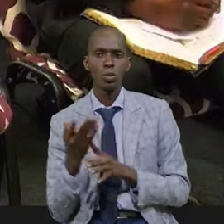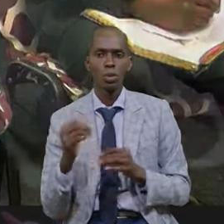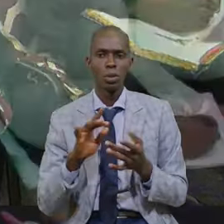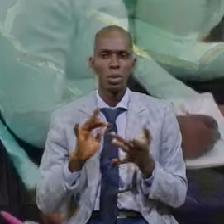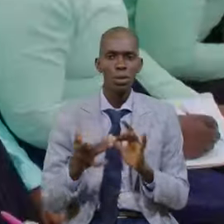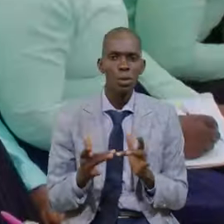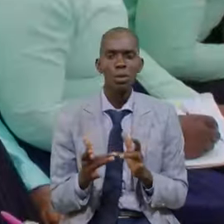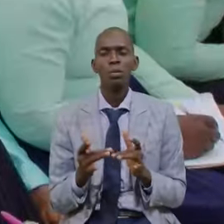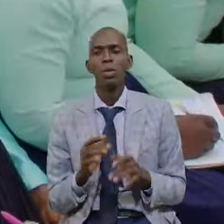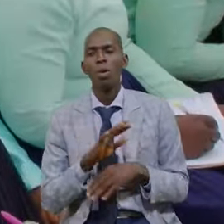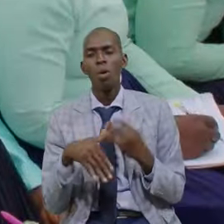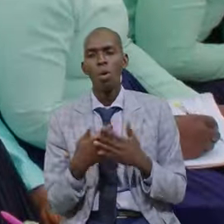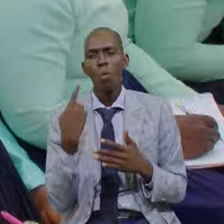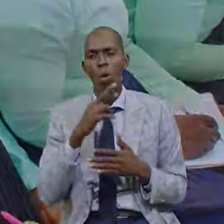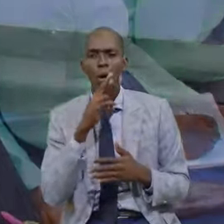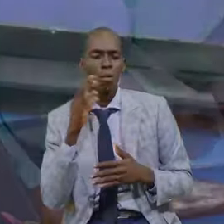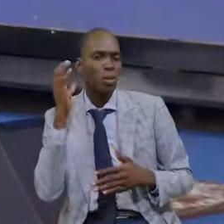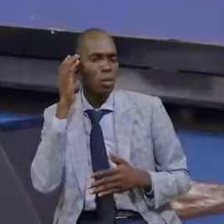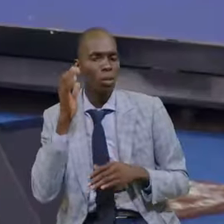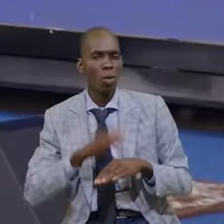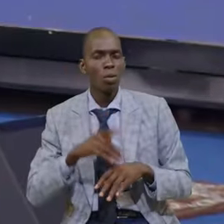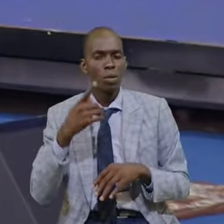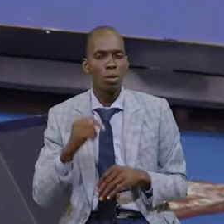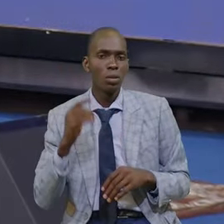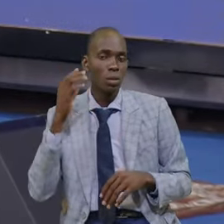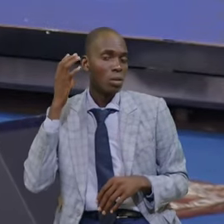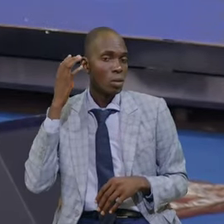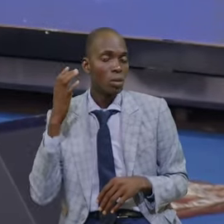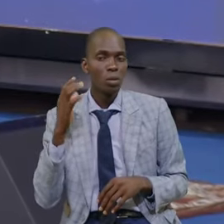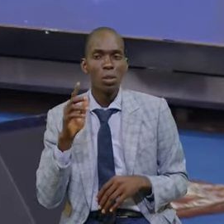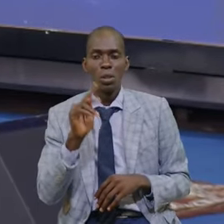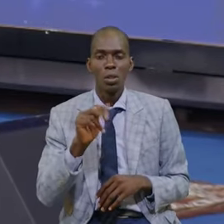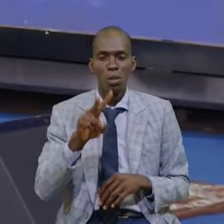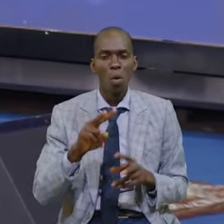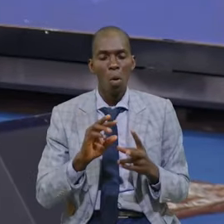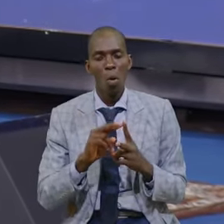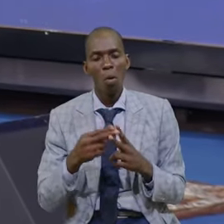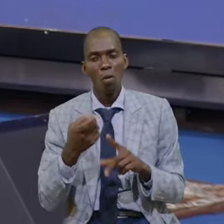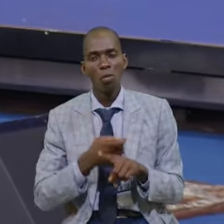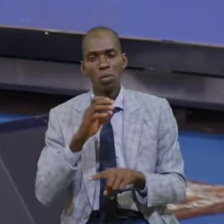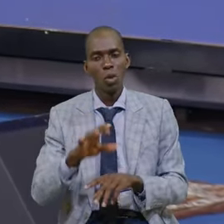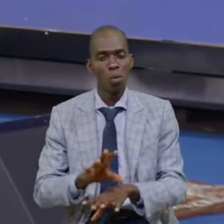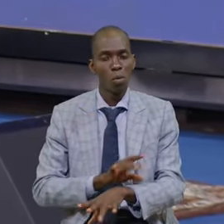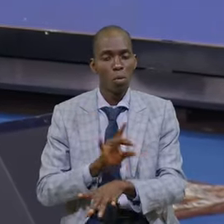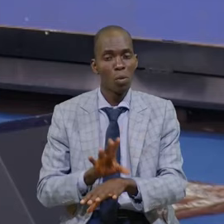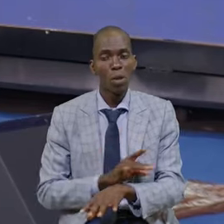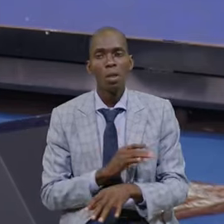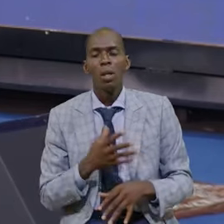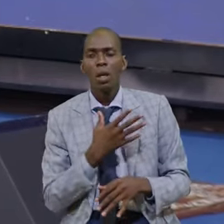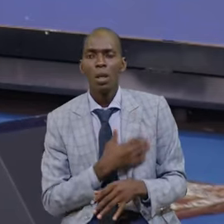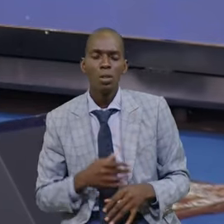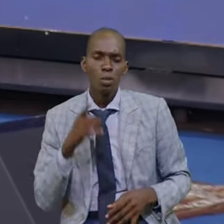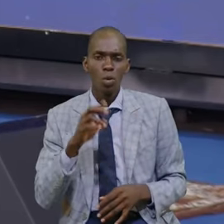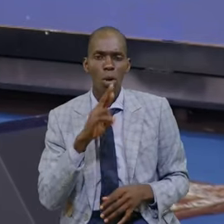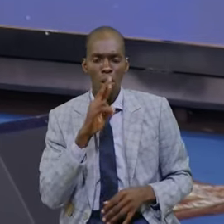those listening on the radio, or you have your tablet there with you, and you're watching, you're listening, any nation